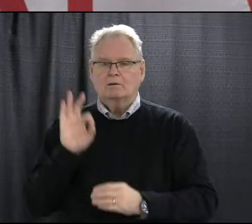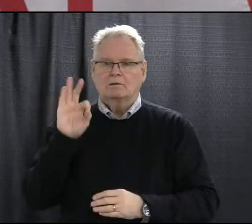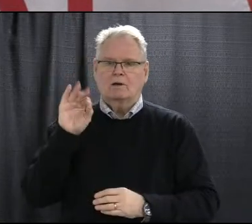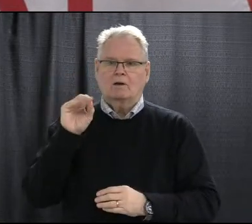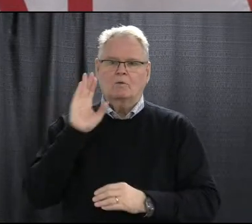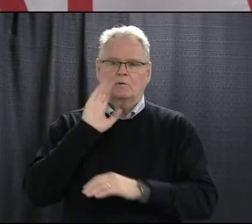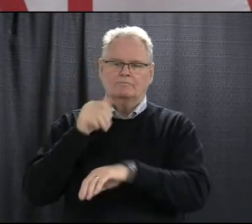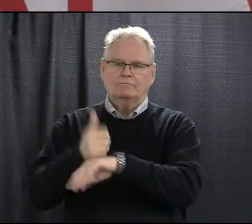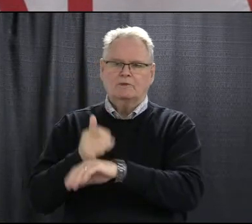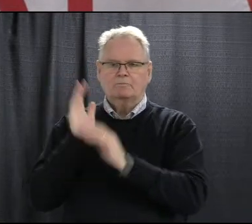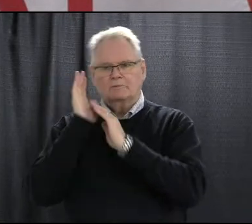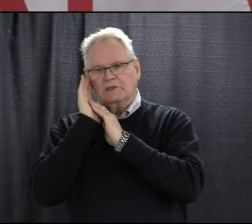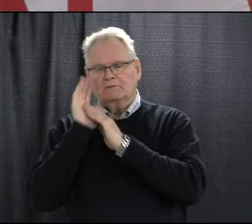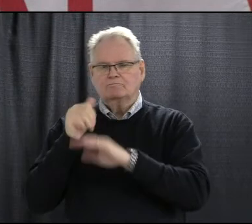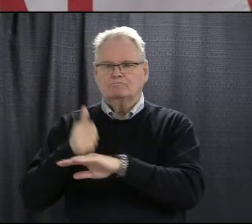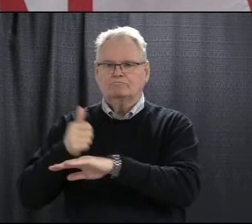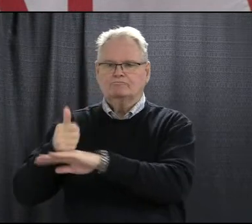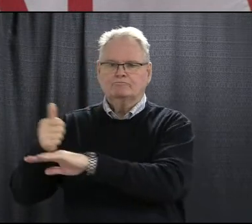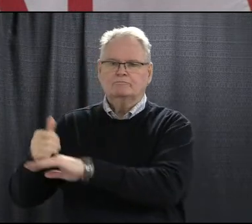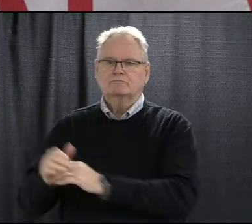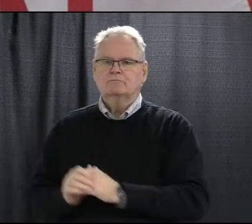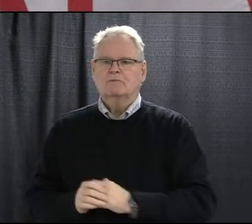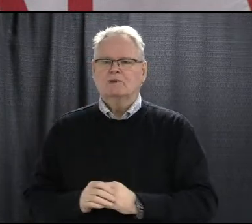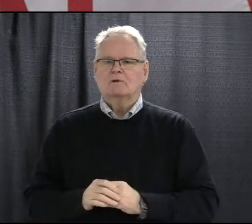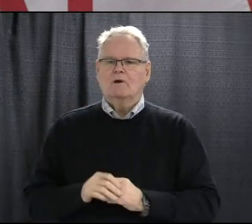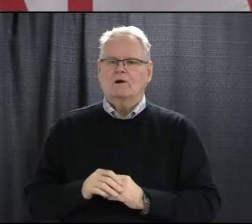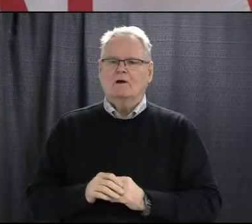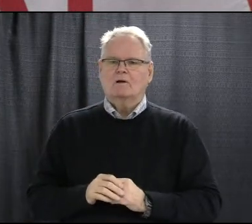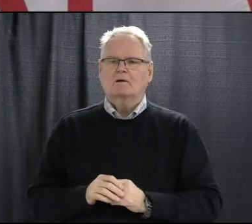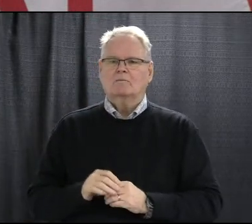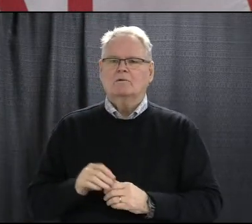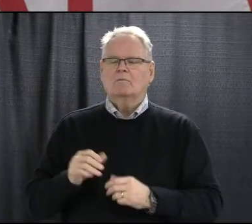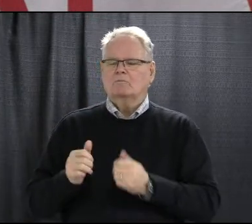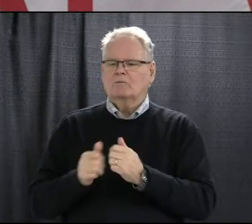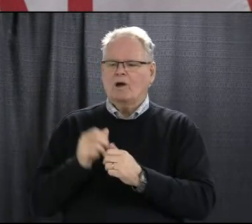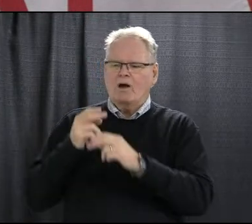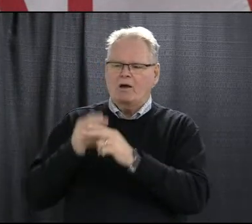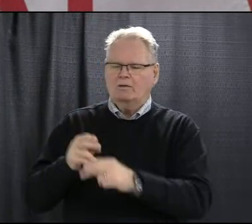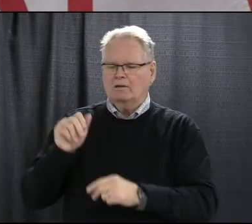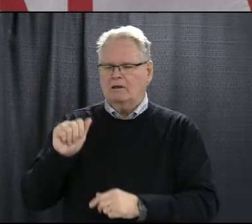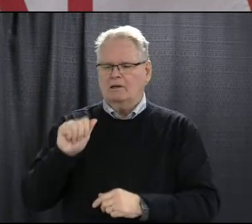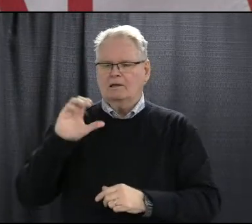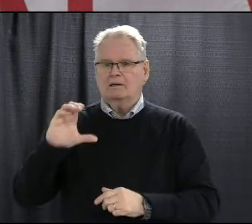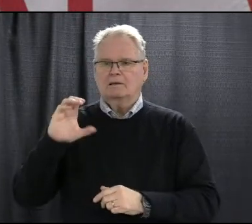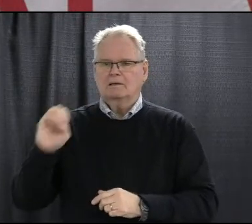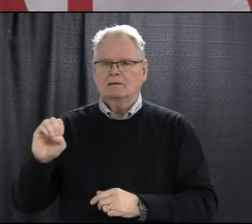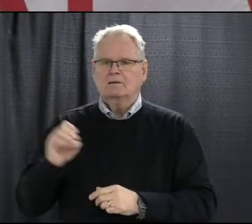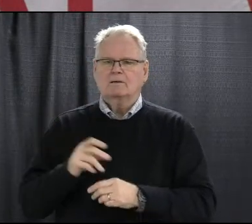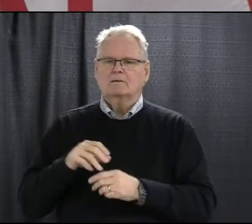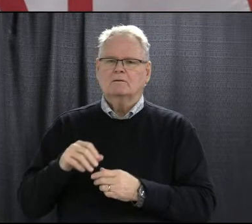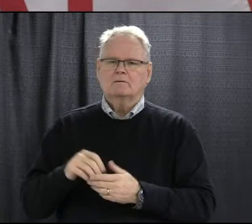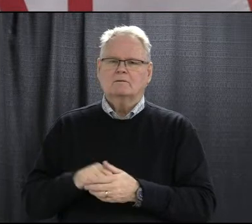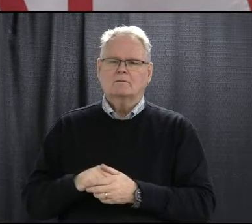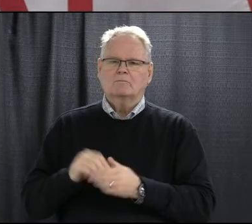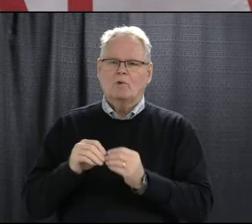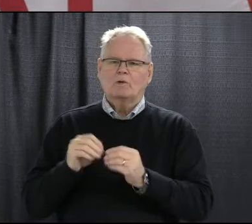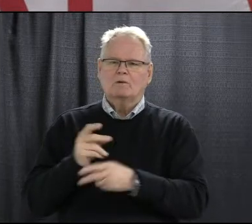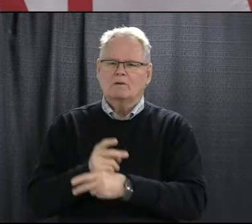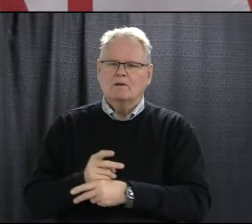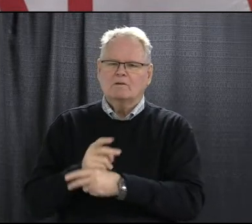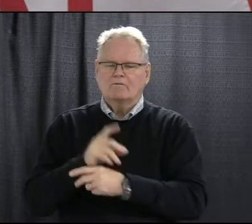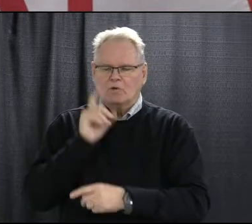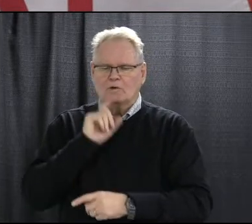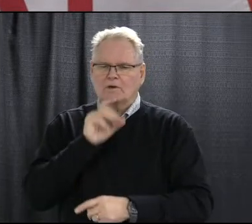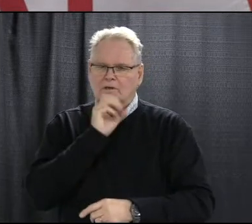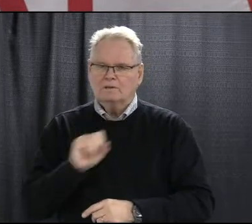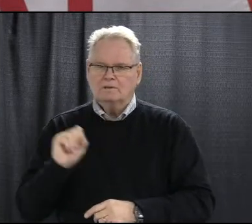care of the elderly, commonly known as ACE units, restorative care, and rehabilitation.